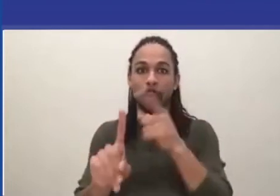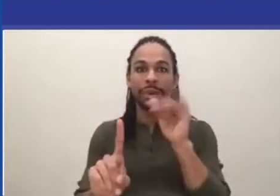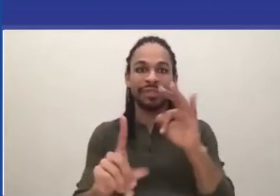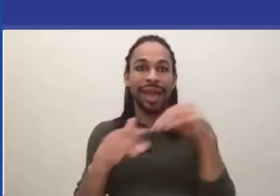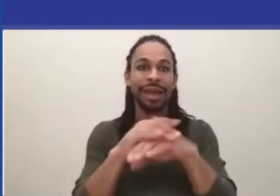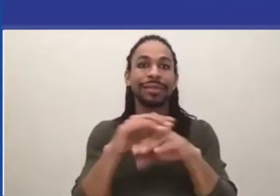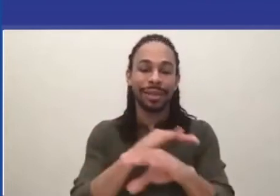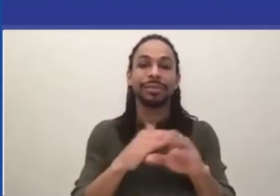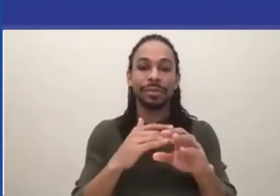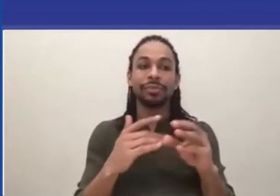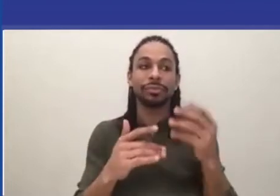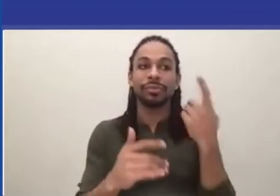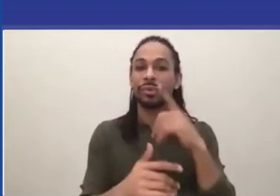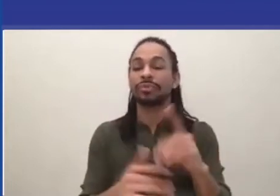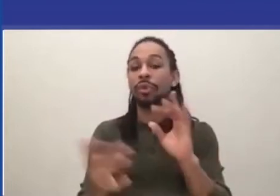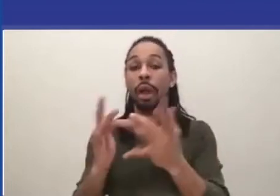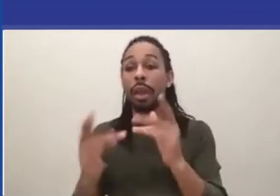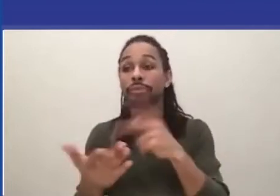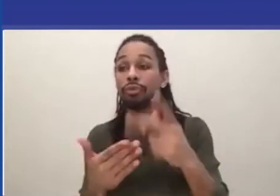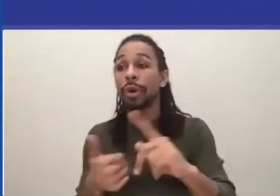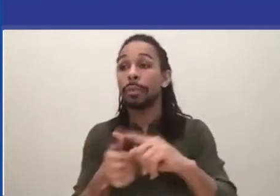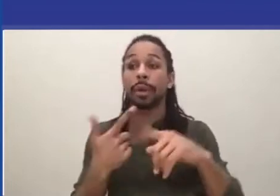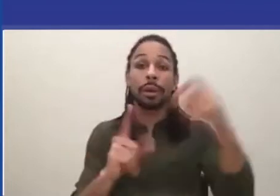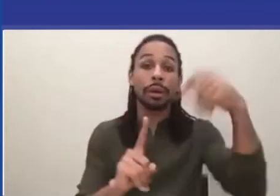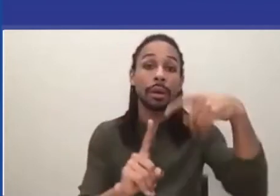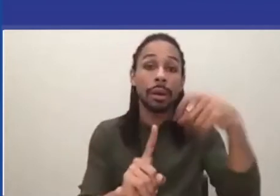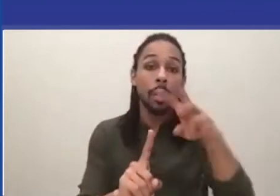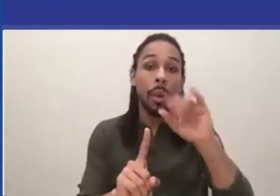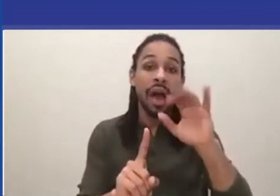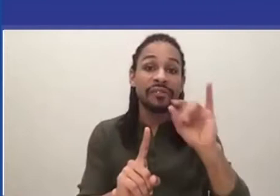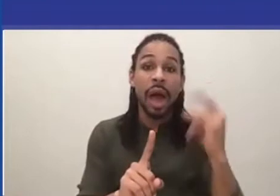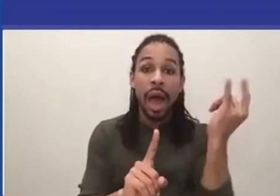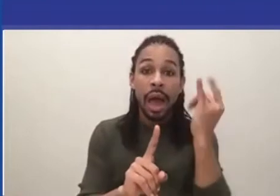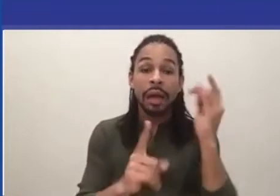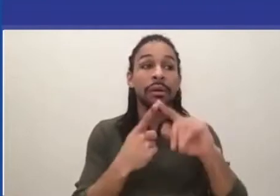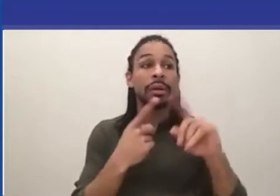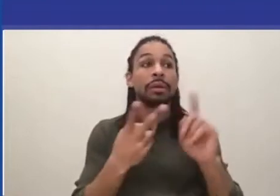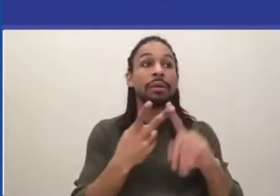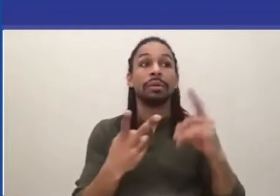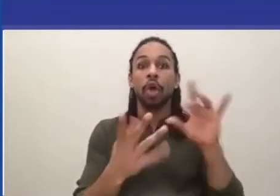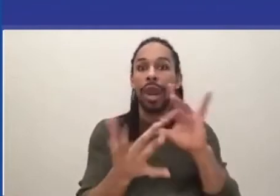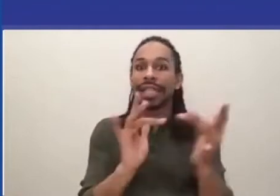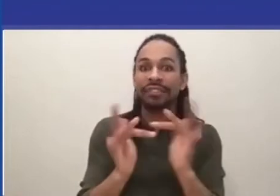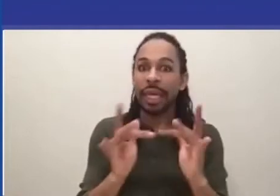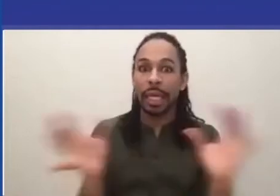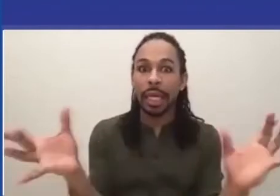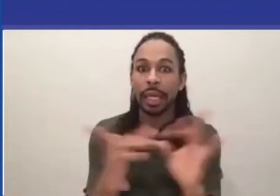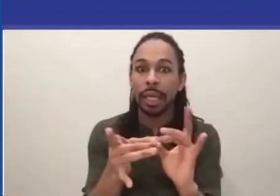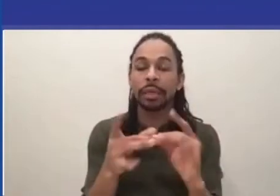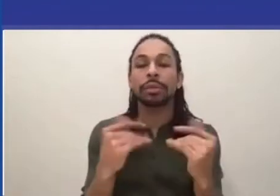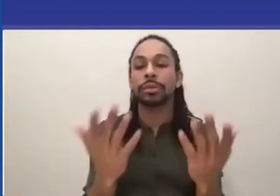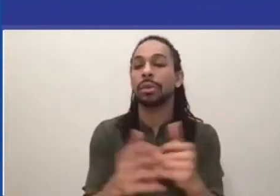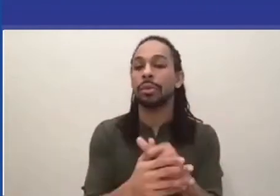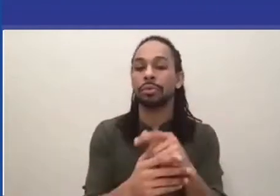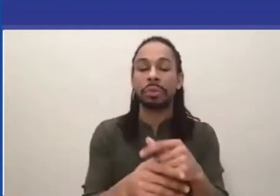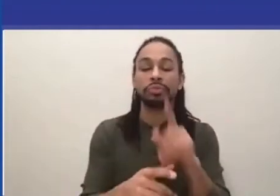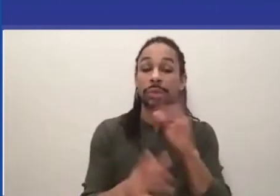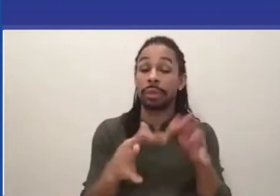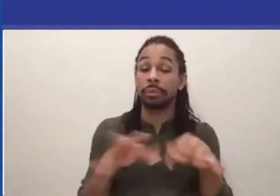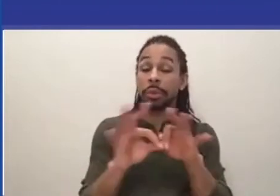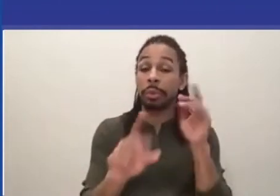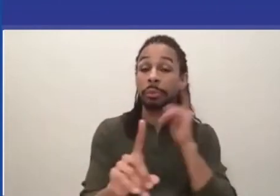and connectivity. So you named something really important there. Thank you for that. Michael, how have you